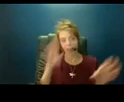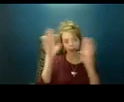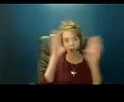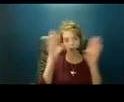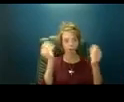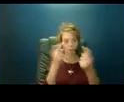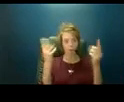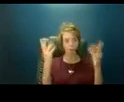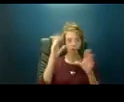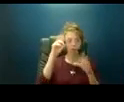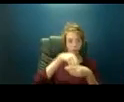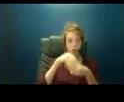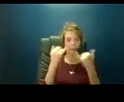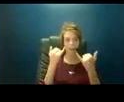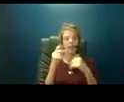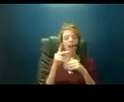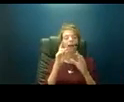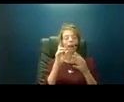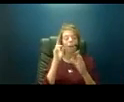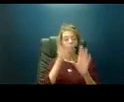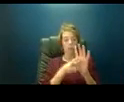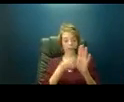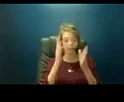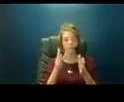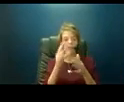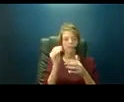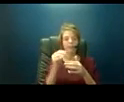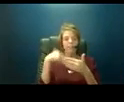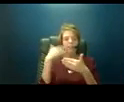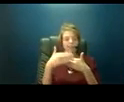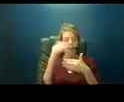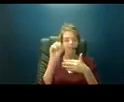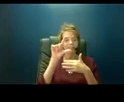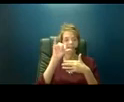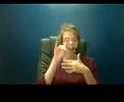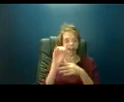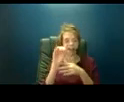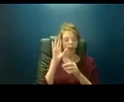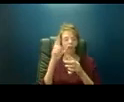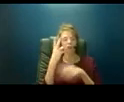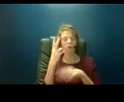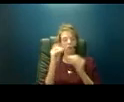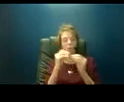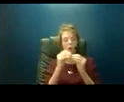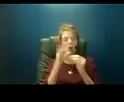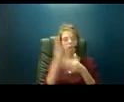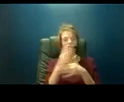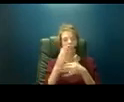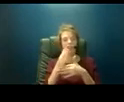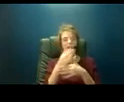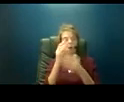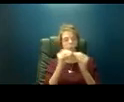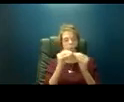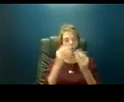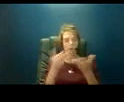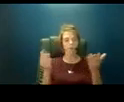So once you click on participants and pop that panel out, on the next slide, I want to show you, next 2 slides, I'm going to show you a couple things. One